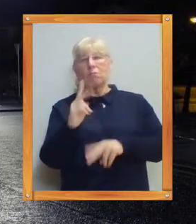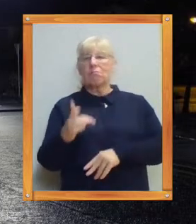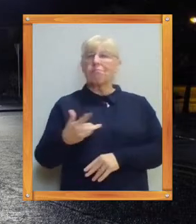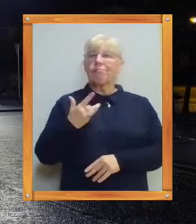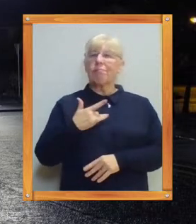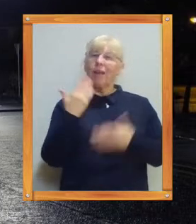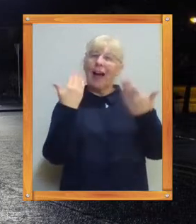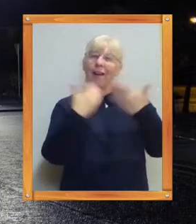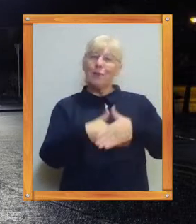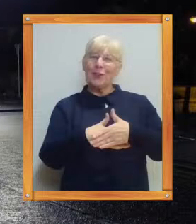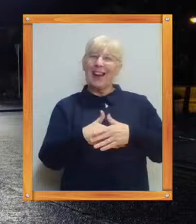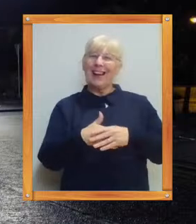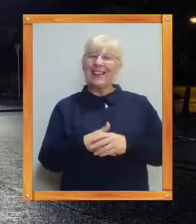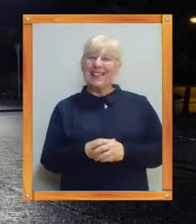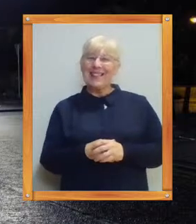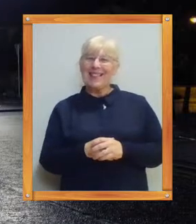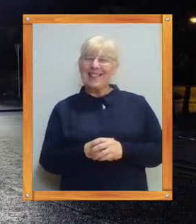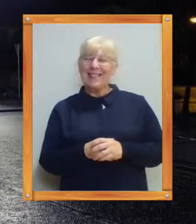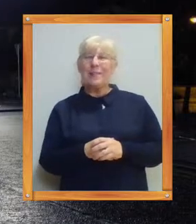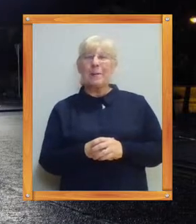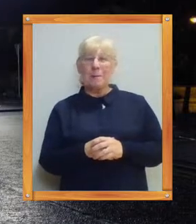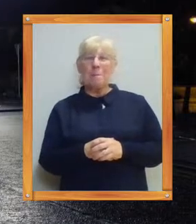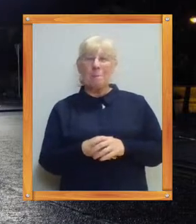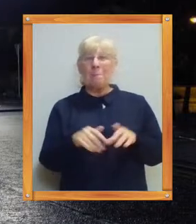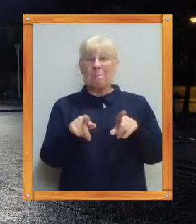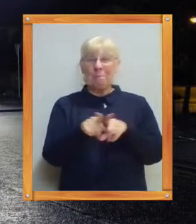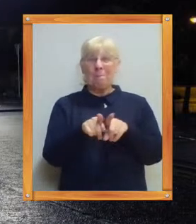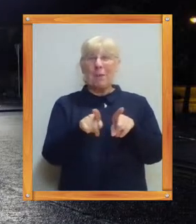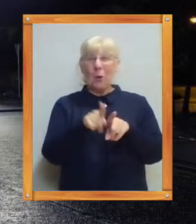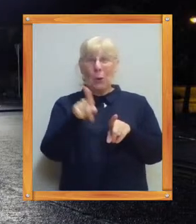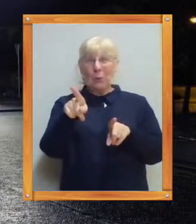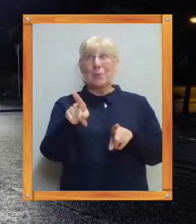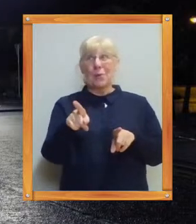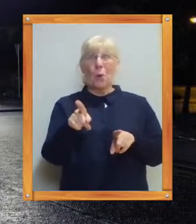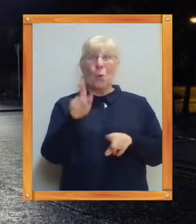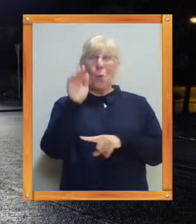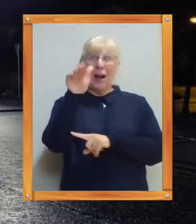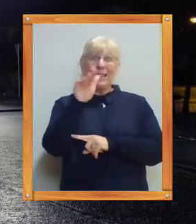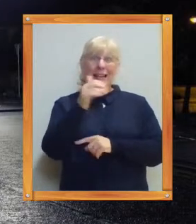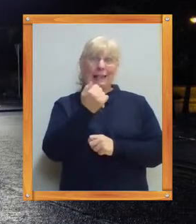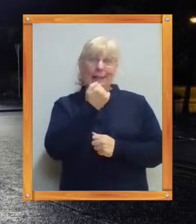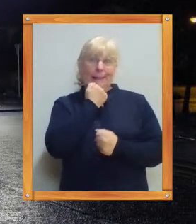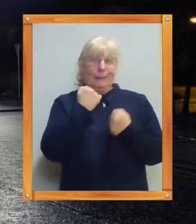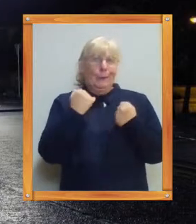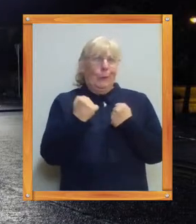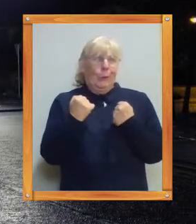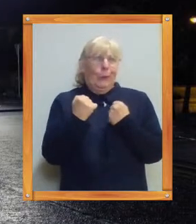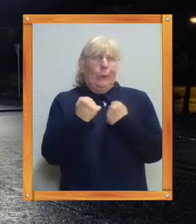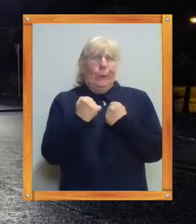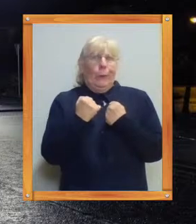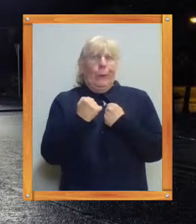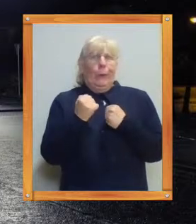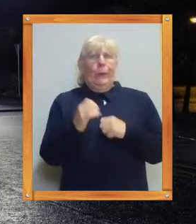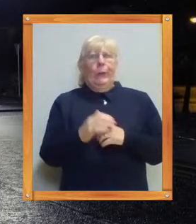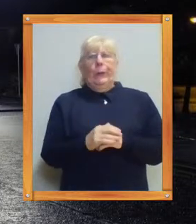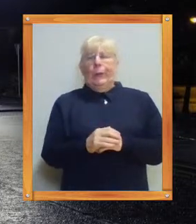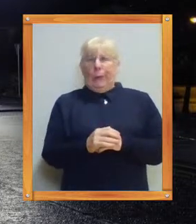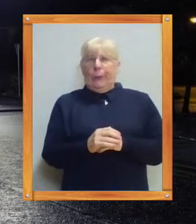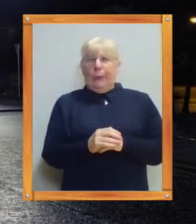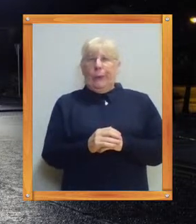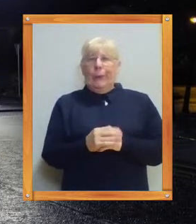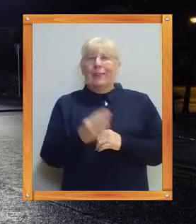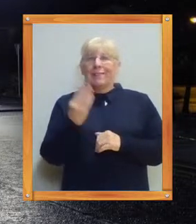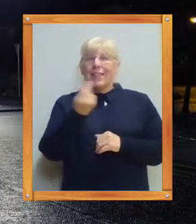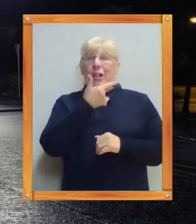well. And with with how nippy it's been out the last couple of days, you know what? Some people may actually